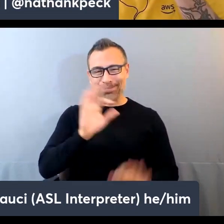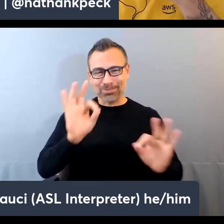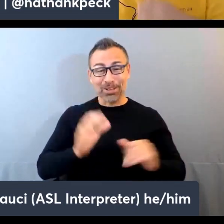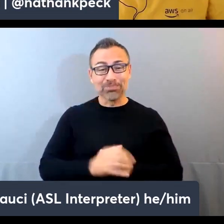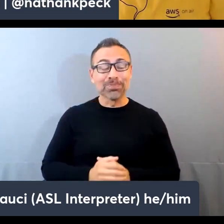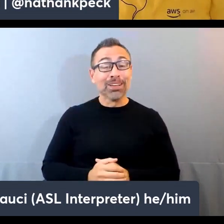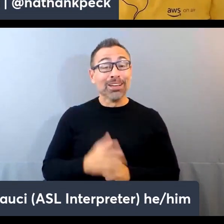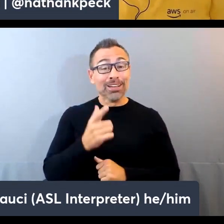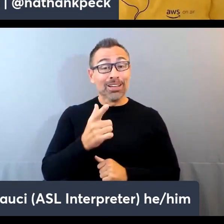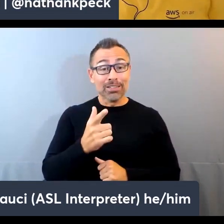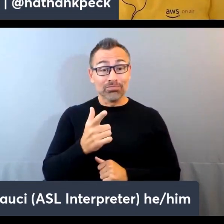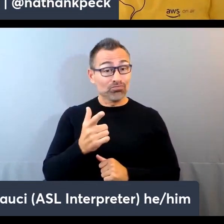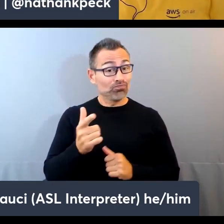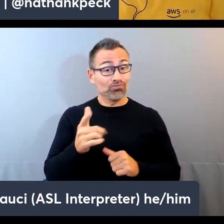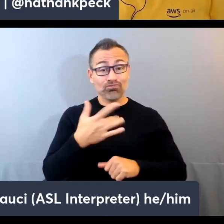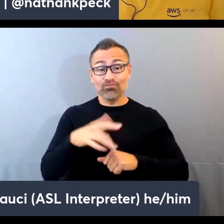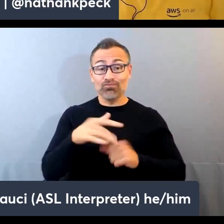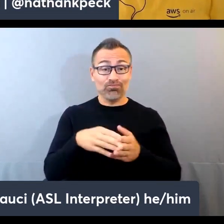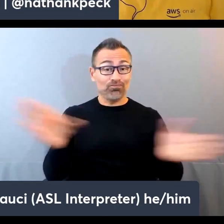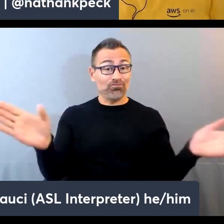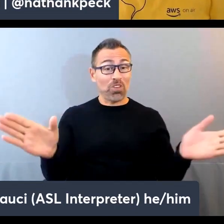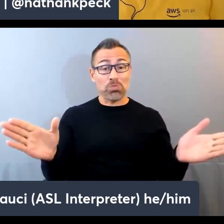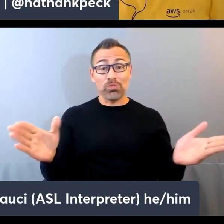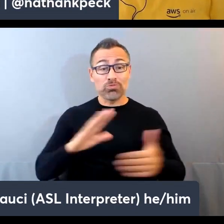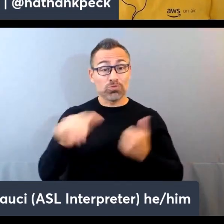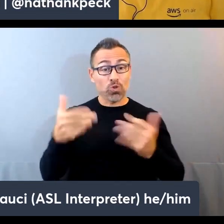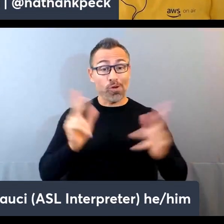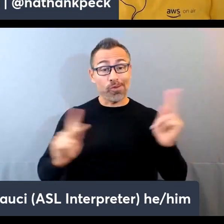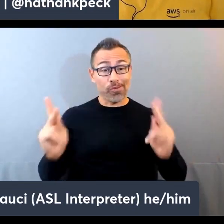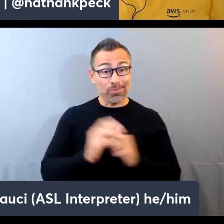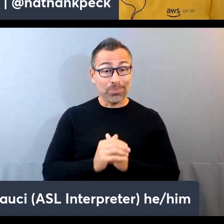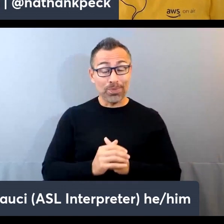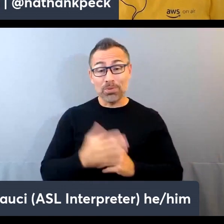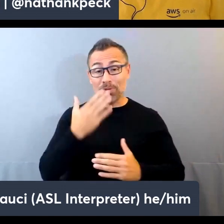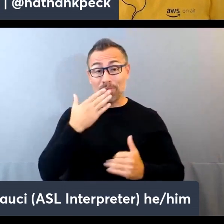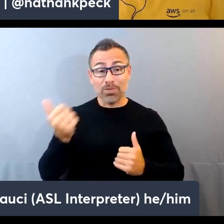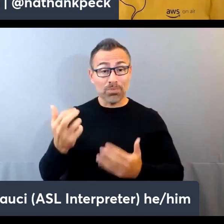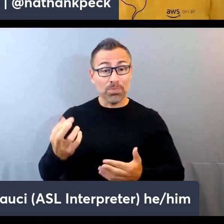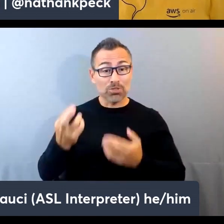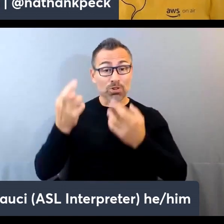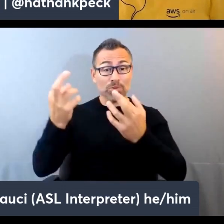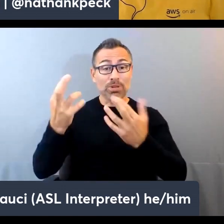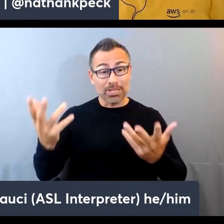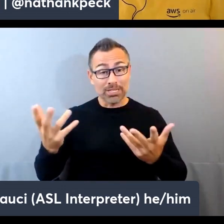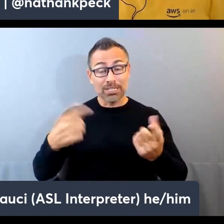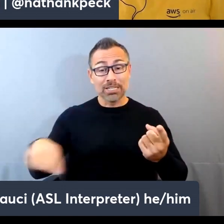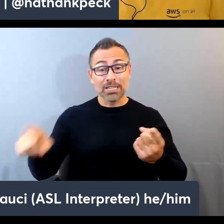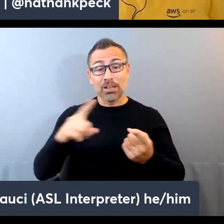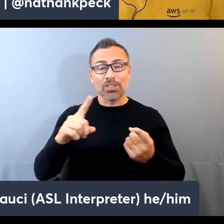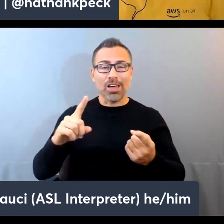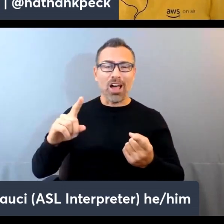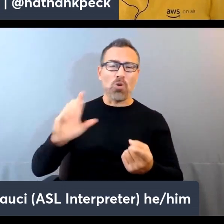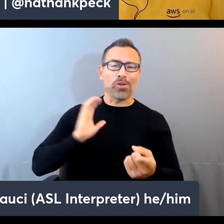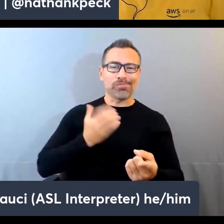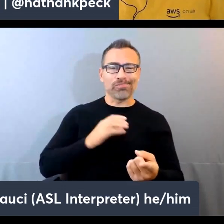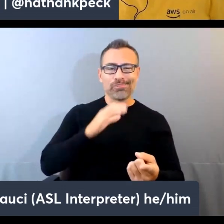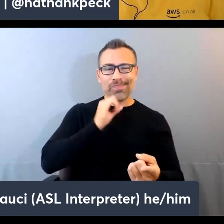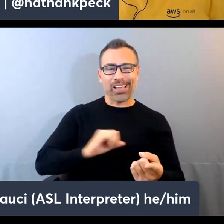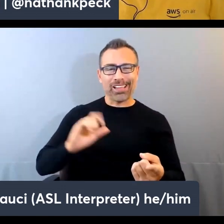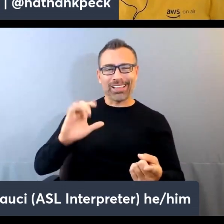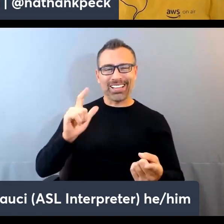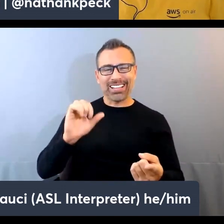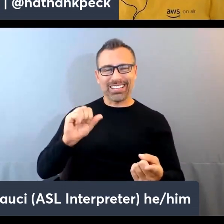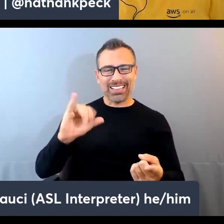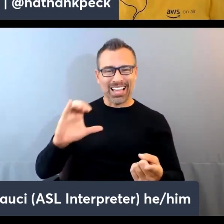everybody. So the Trusted Advisor best practice recommendations, or TA Classic as we call it, is available to everybody across all